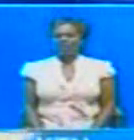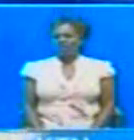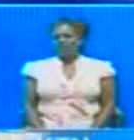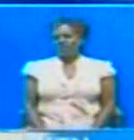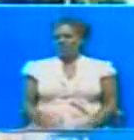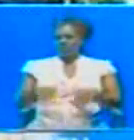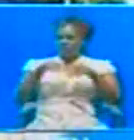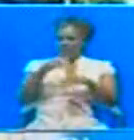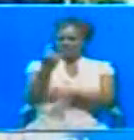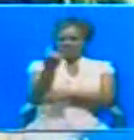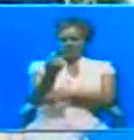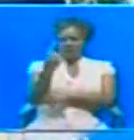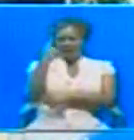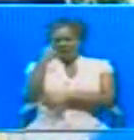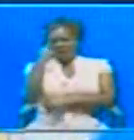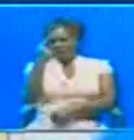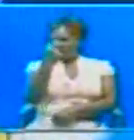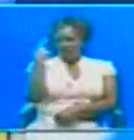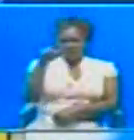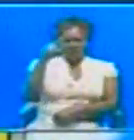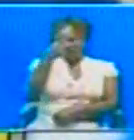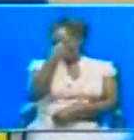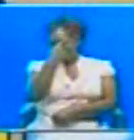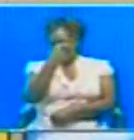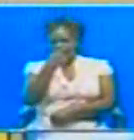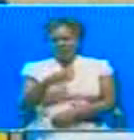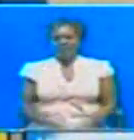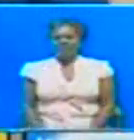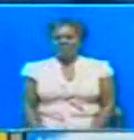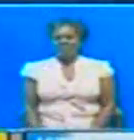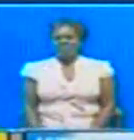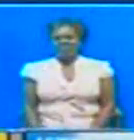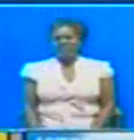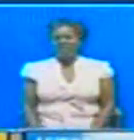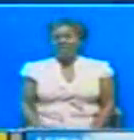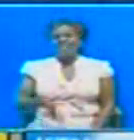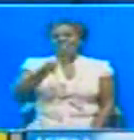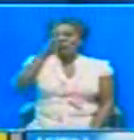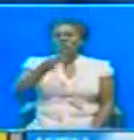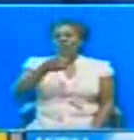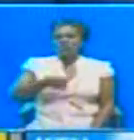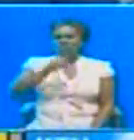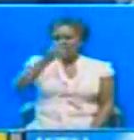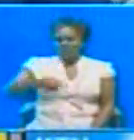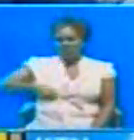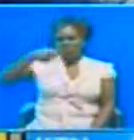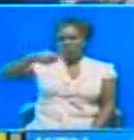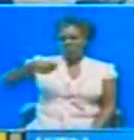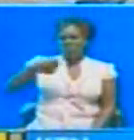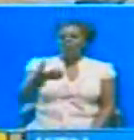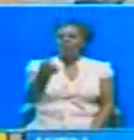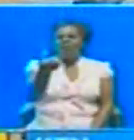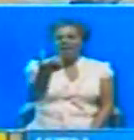Wait a minute. An eye for an eye. Supuna sembe, supuna sembe, oh. Supuna